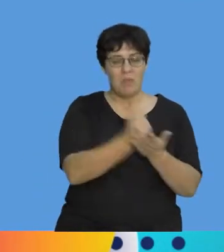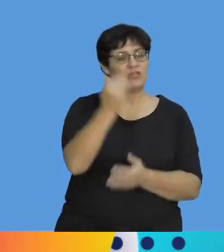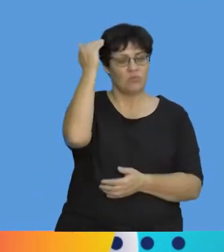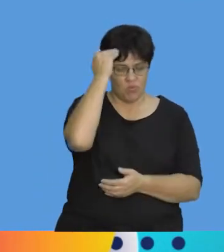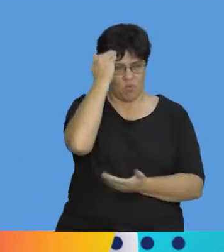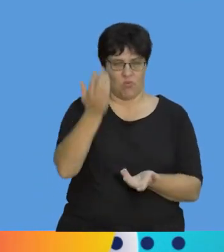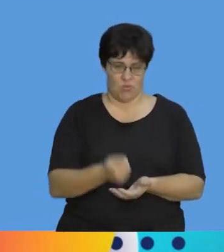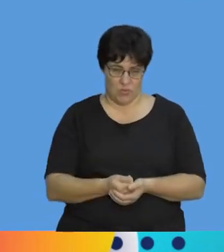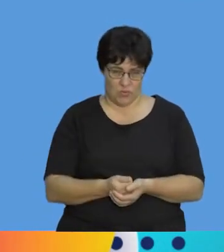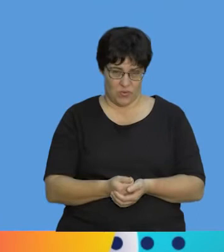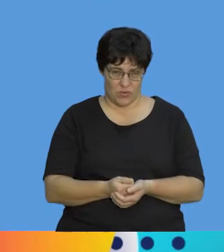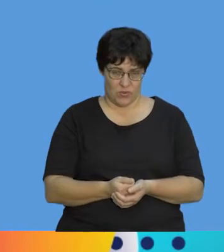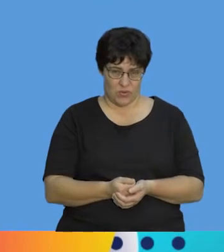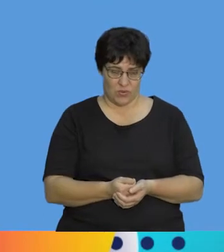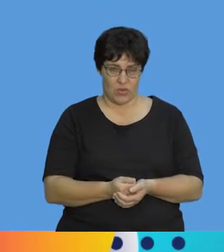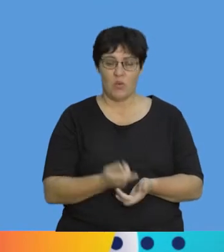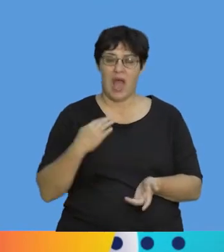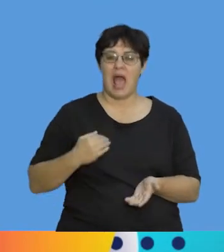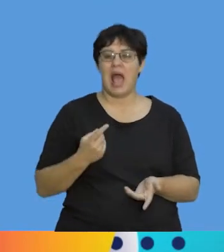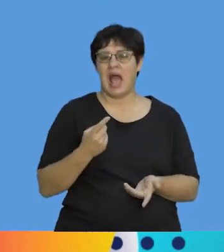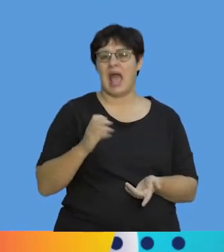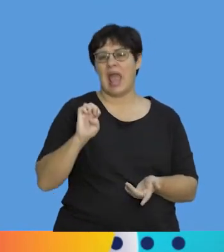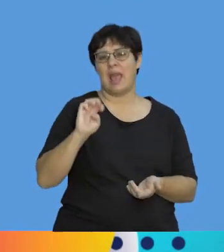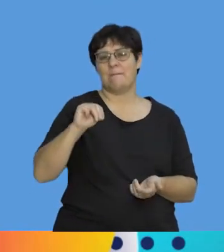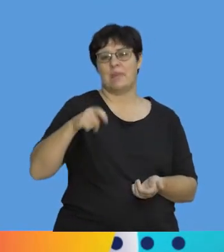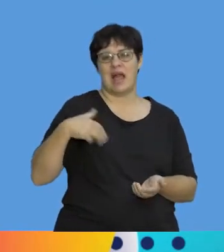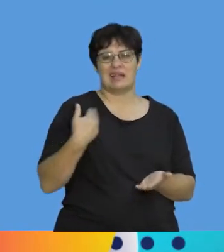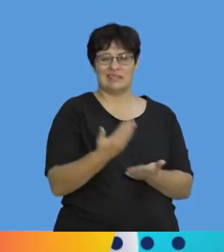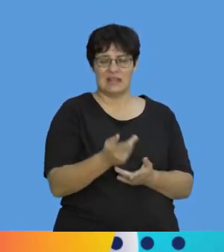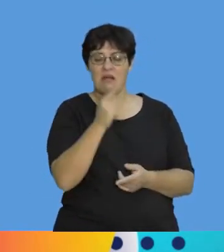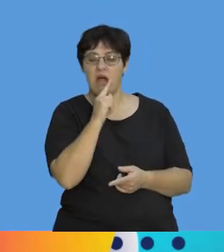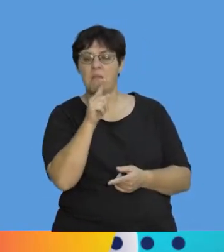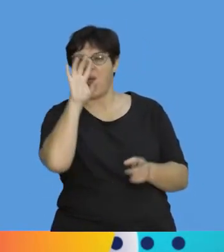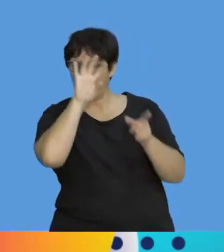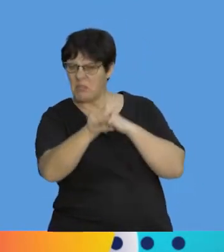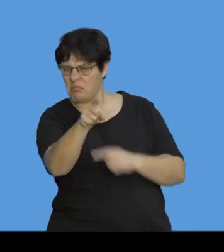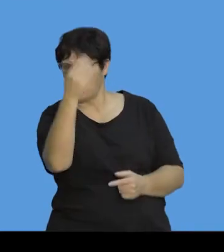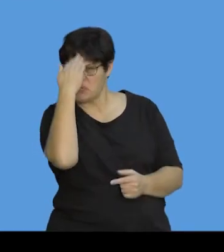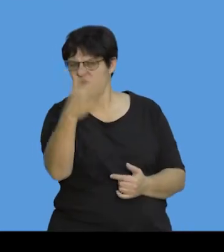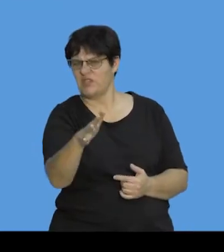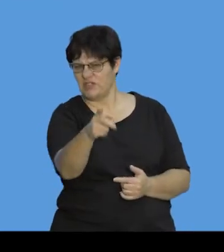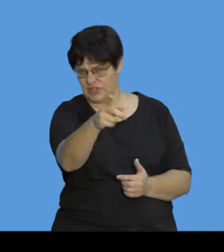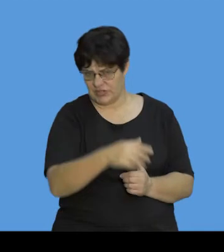something that's just known. It's an implied piece of information.